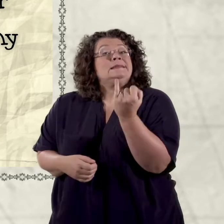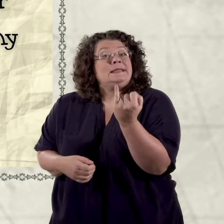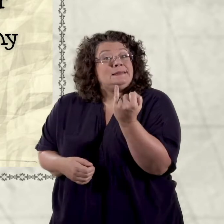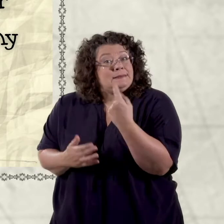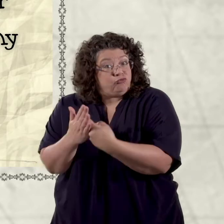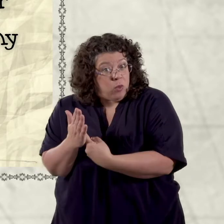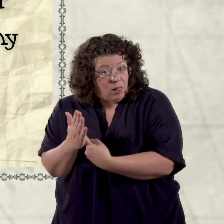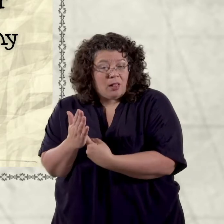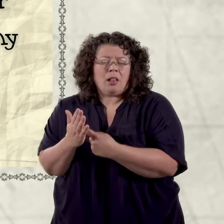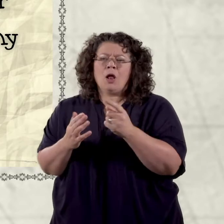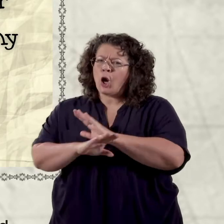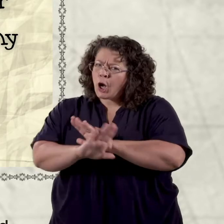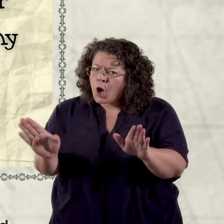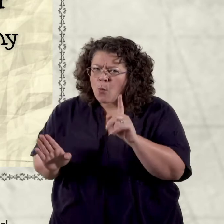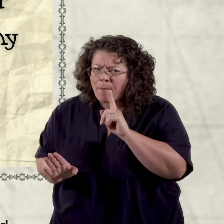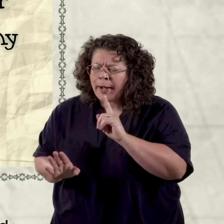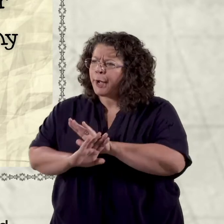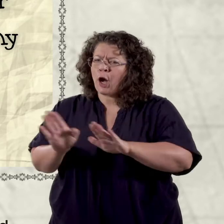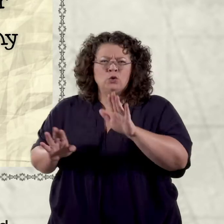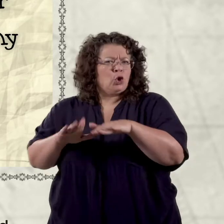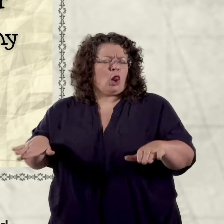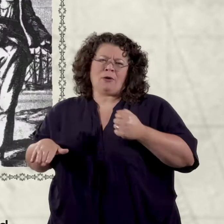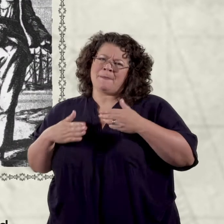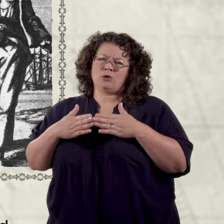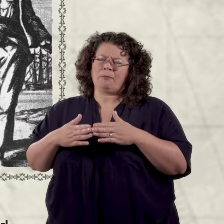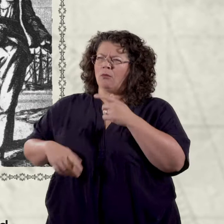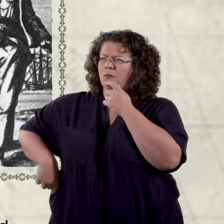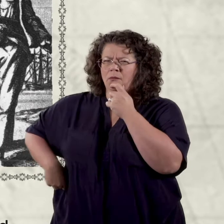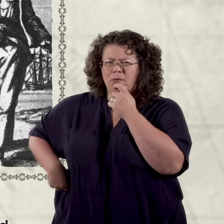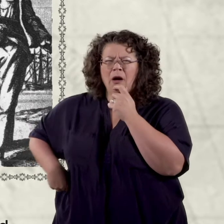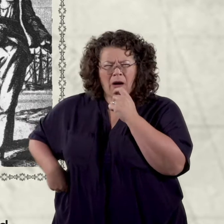children on my ship. Oh, hold on. I